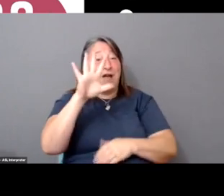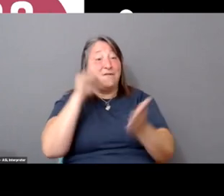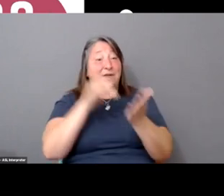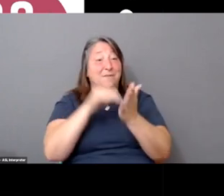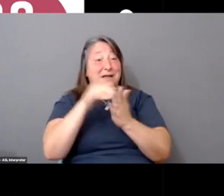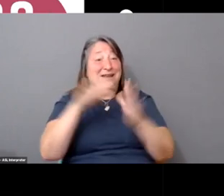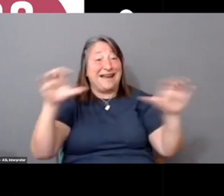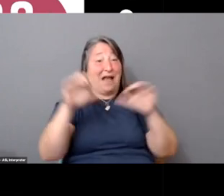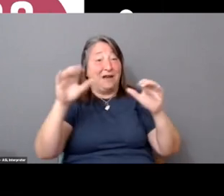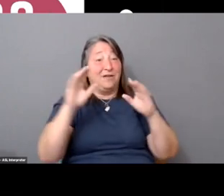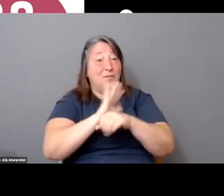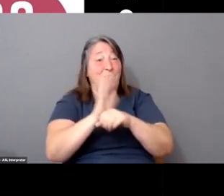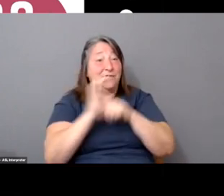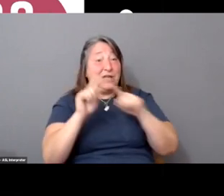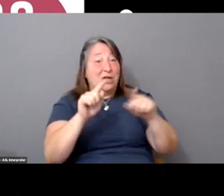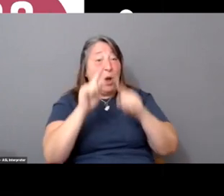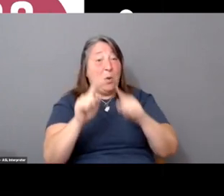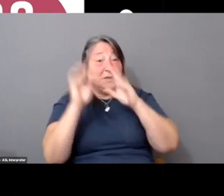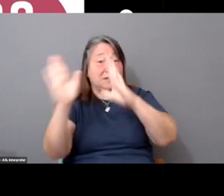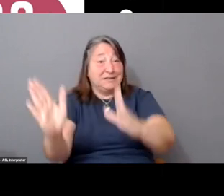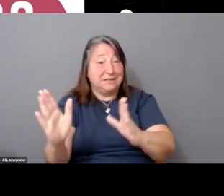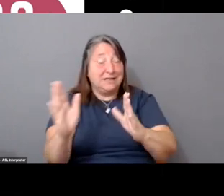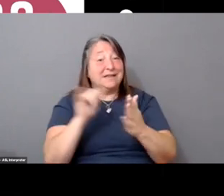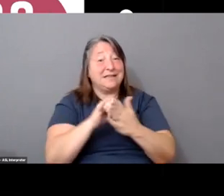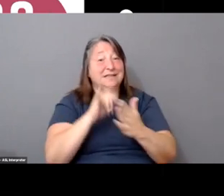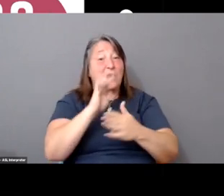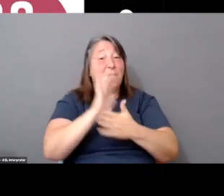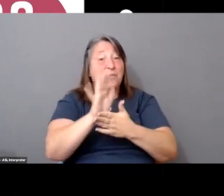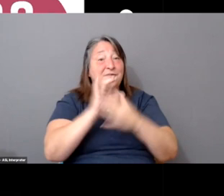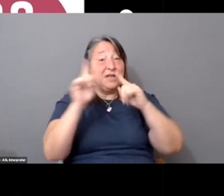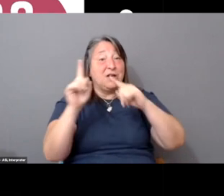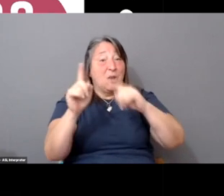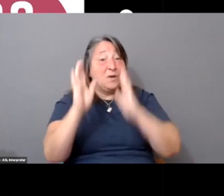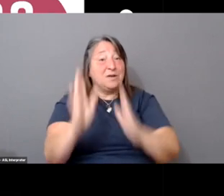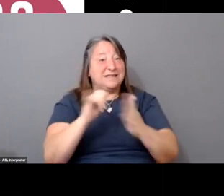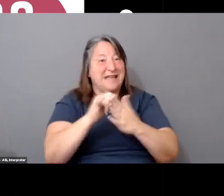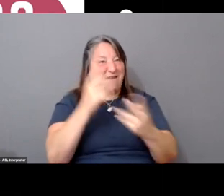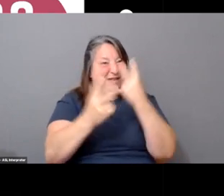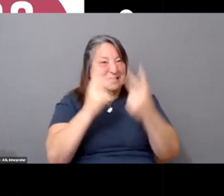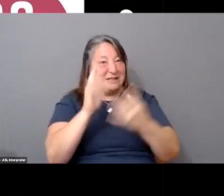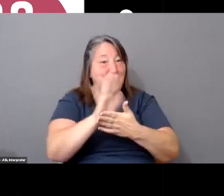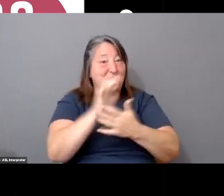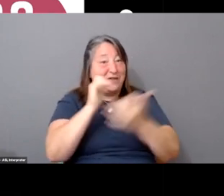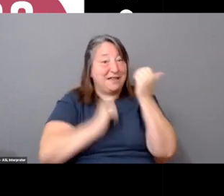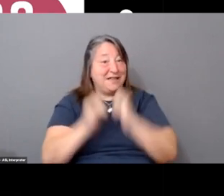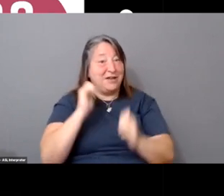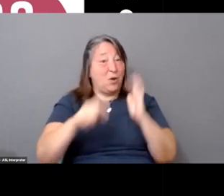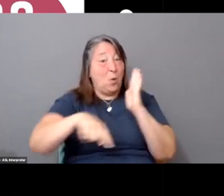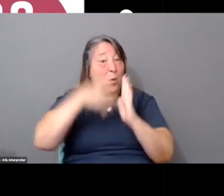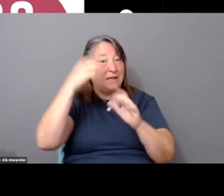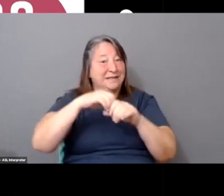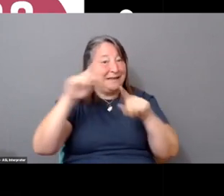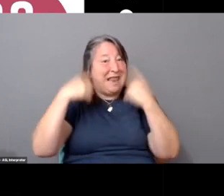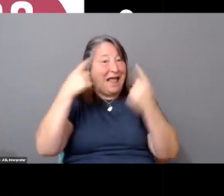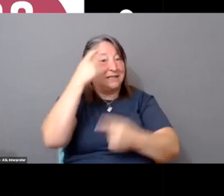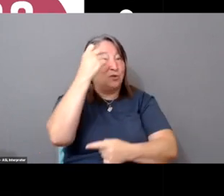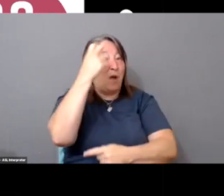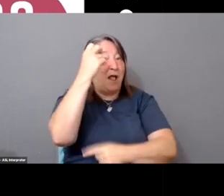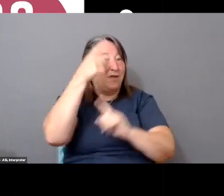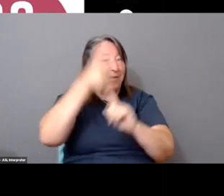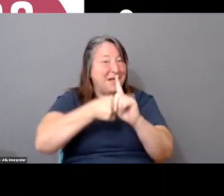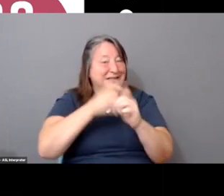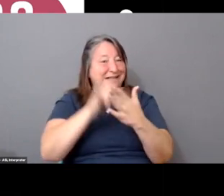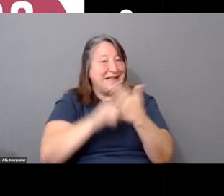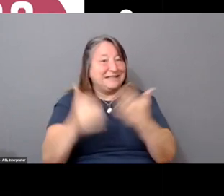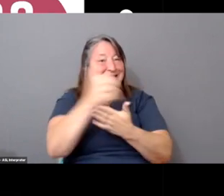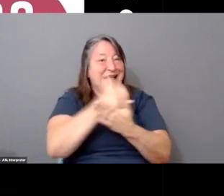moviegoers. These are moviegoers that have visited a movie theater at least once in the past 12 months and is collected through